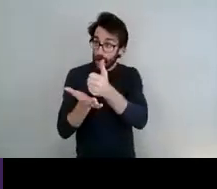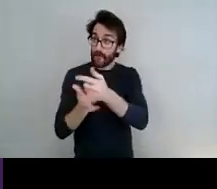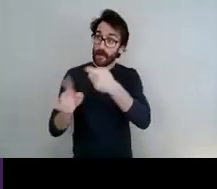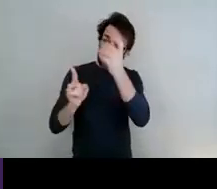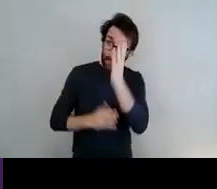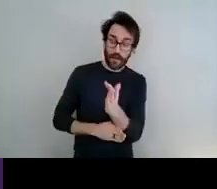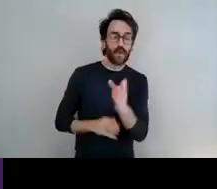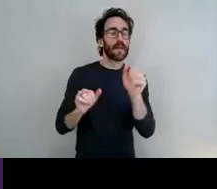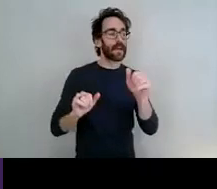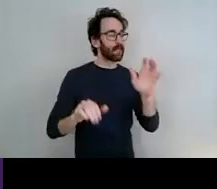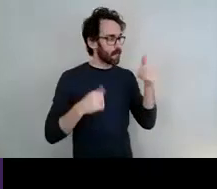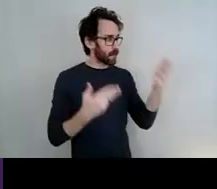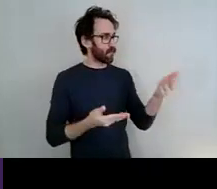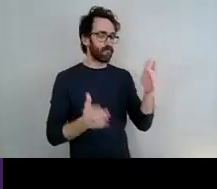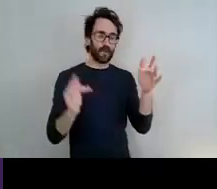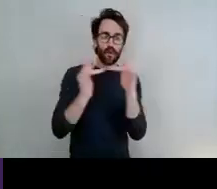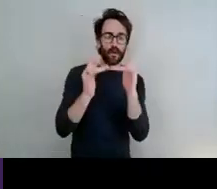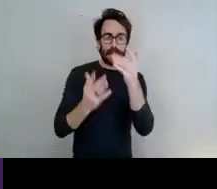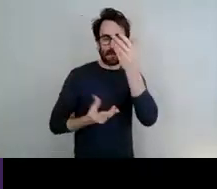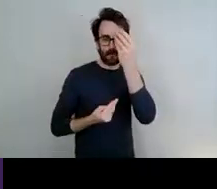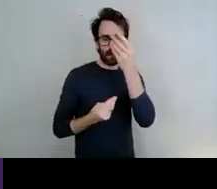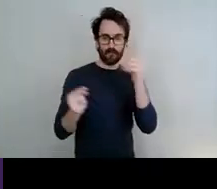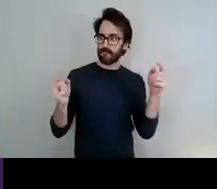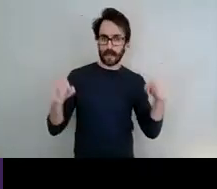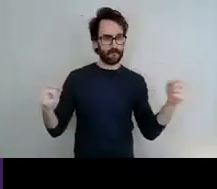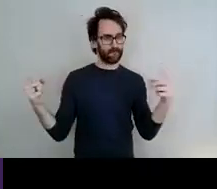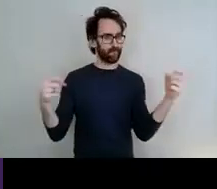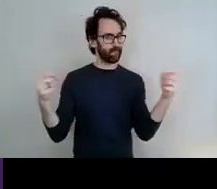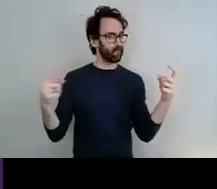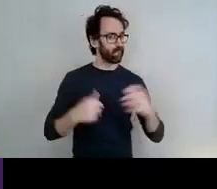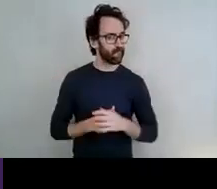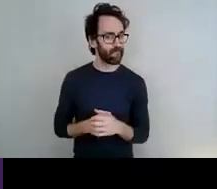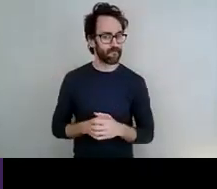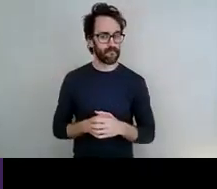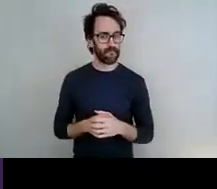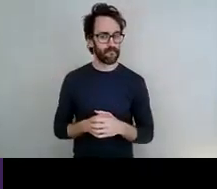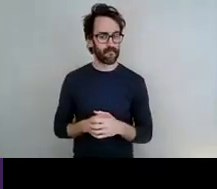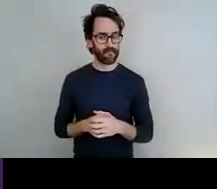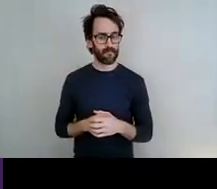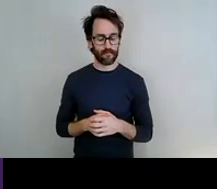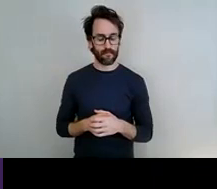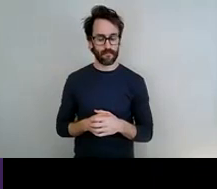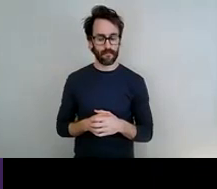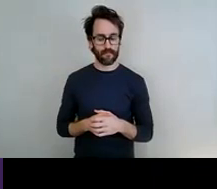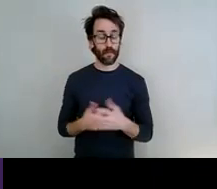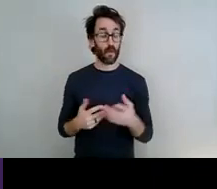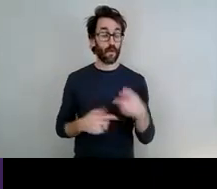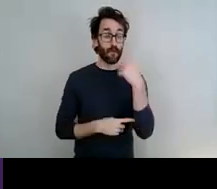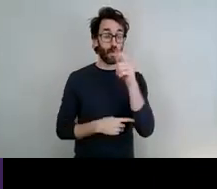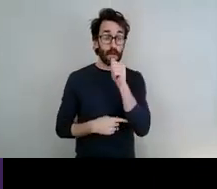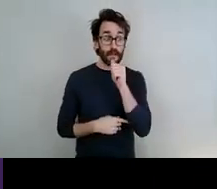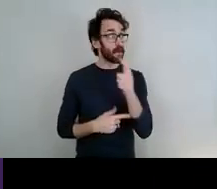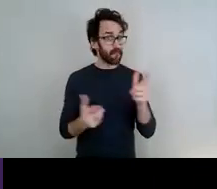well. So again, just as a privacy, if we can encourage you to ask general questions